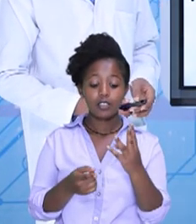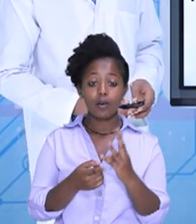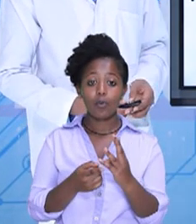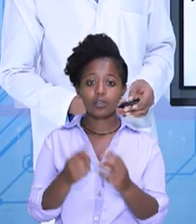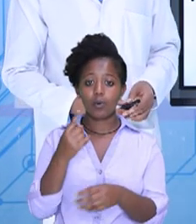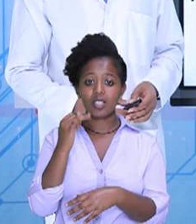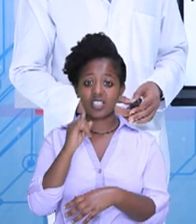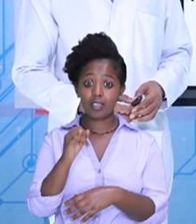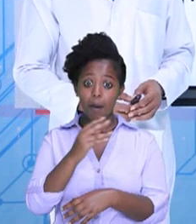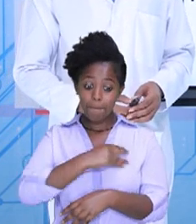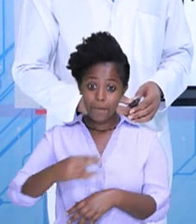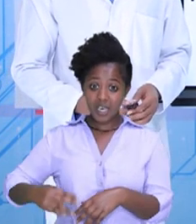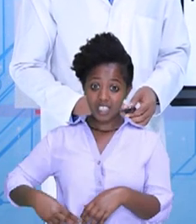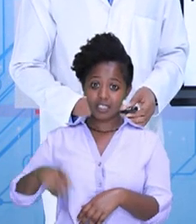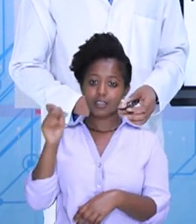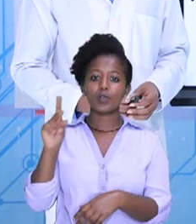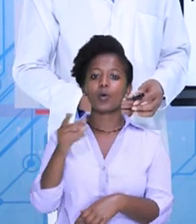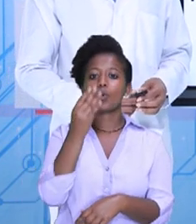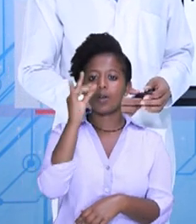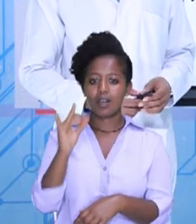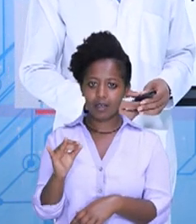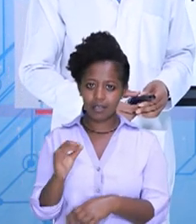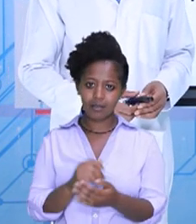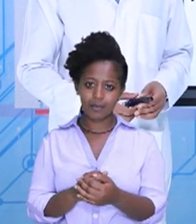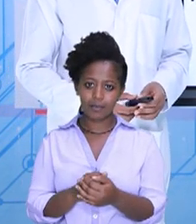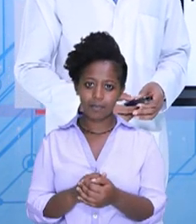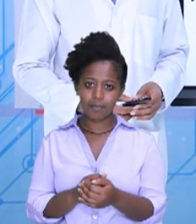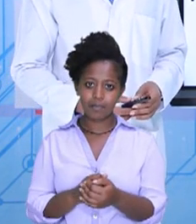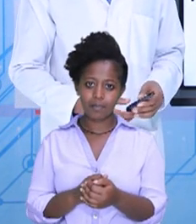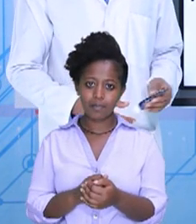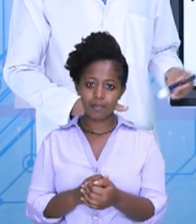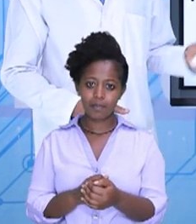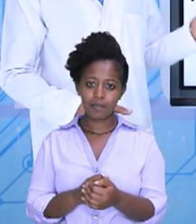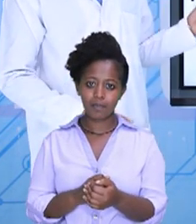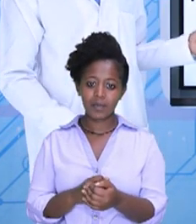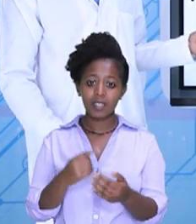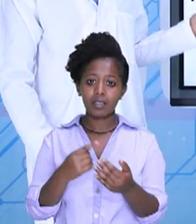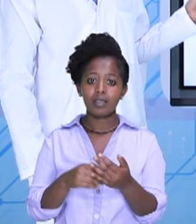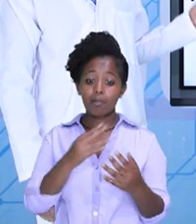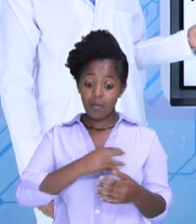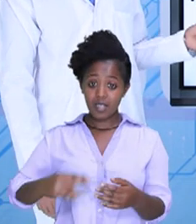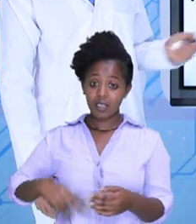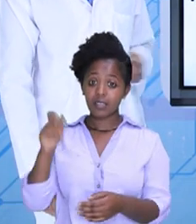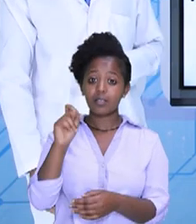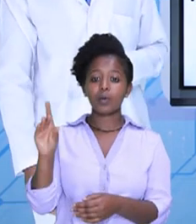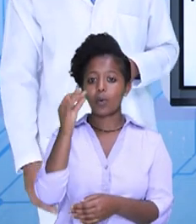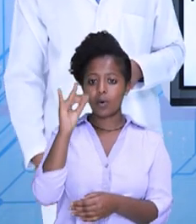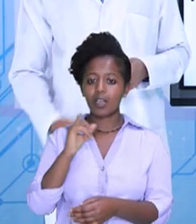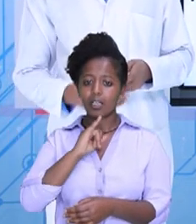one is Minilik Dukula or Minilik Bush Book. The Minilik Dukula